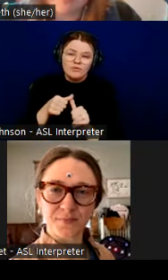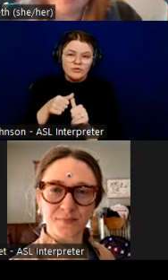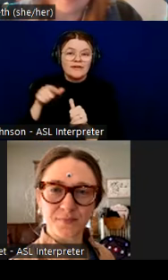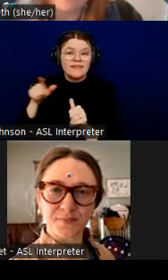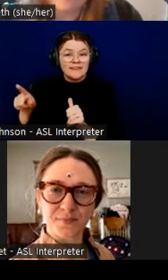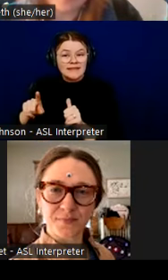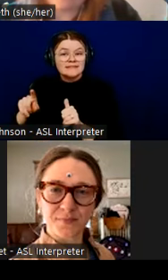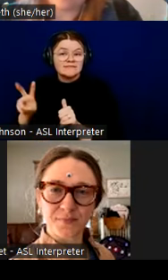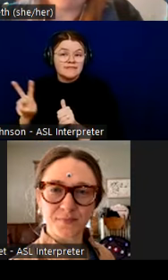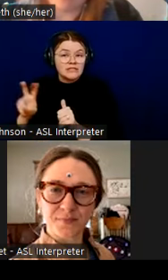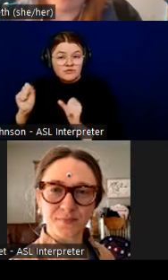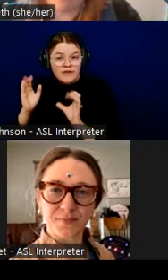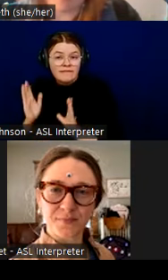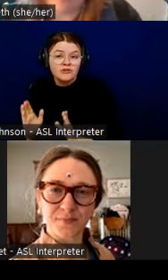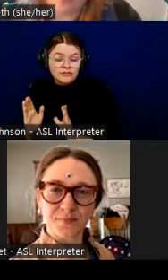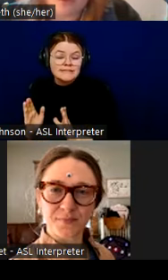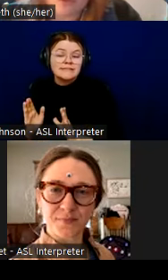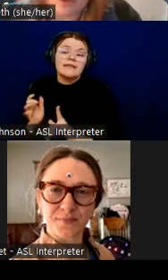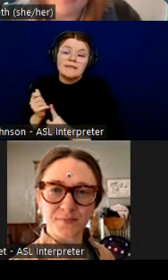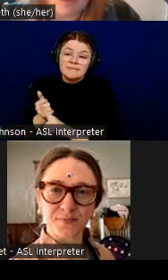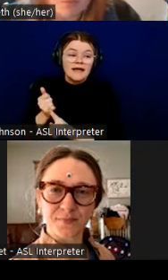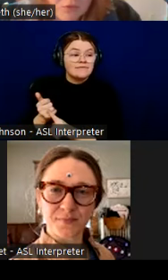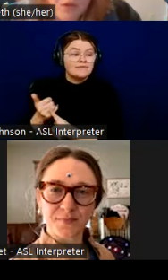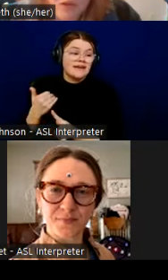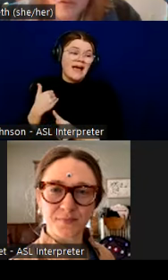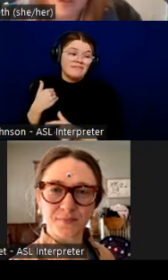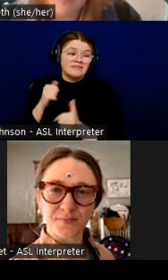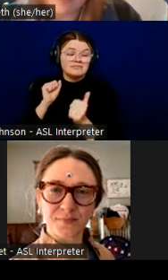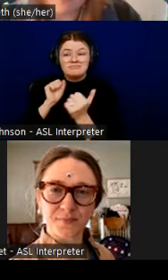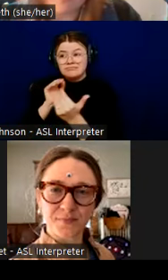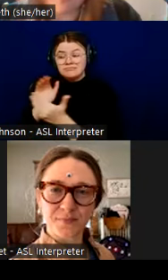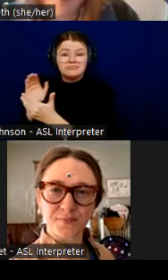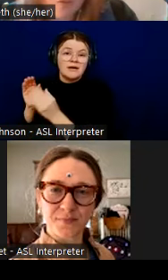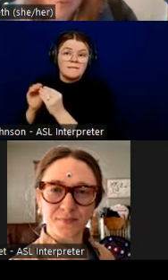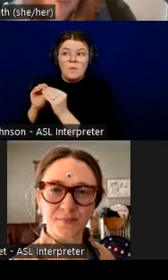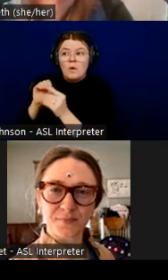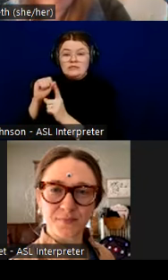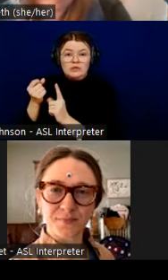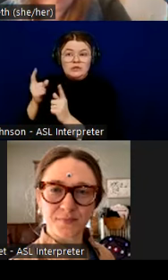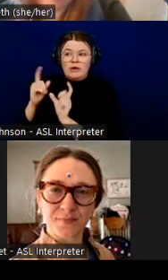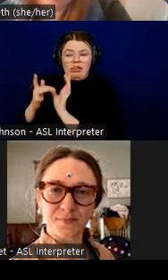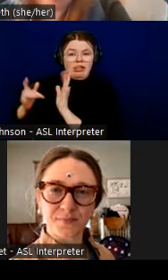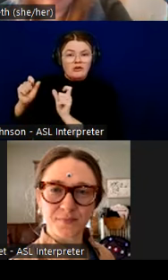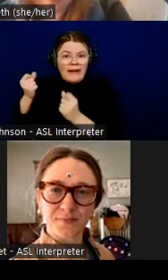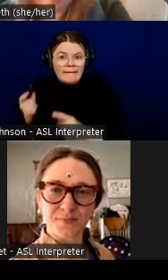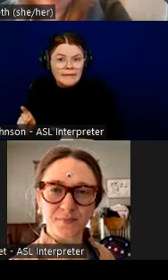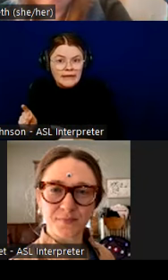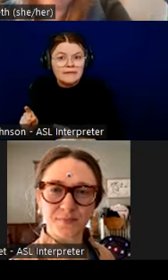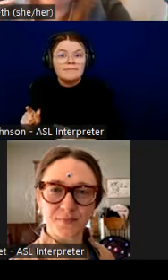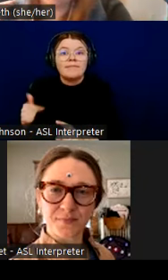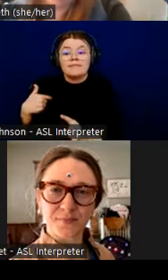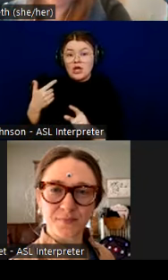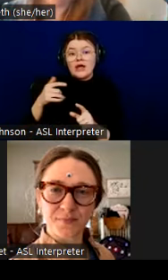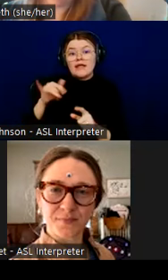vulnerabilities. Not only are they up against the power and control of an abuser, but they're also facing the power of the system.